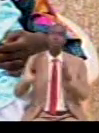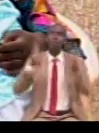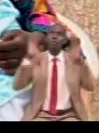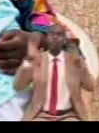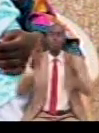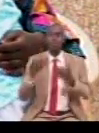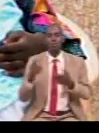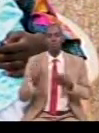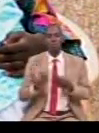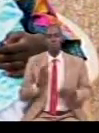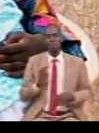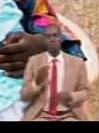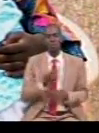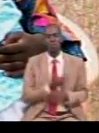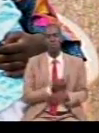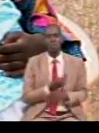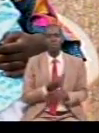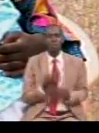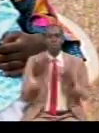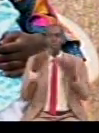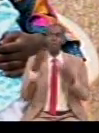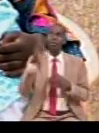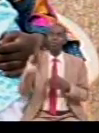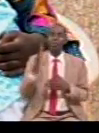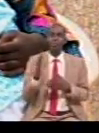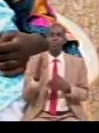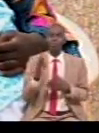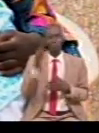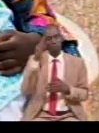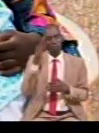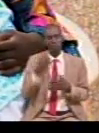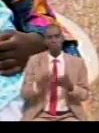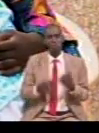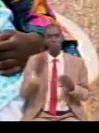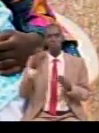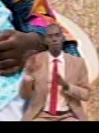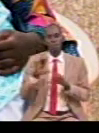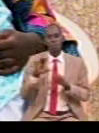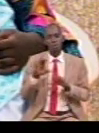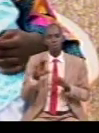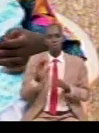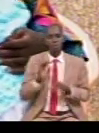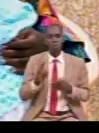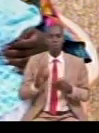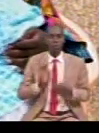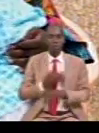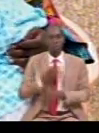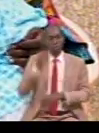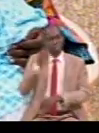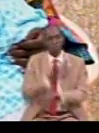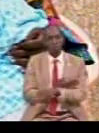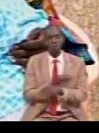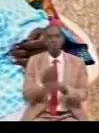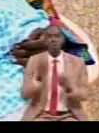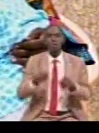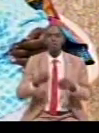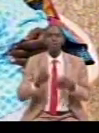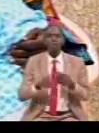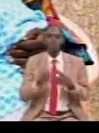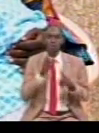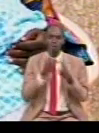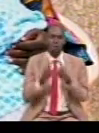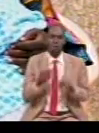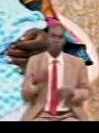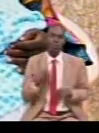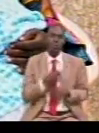he has done for us, giving our son utterance to speak. We are so happy, we